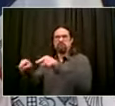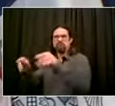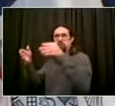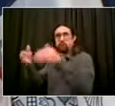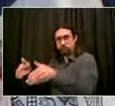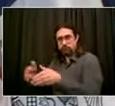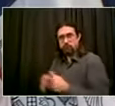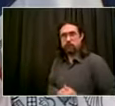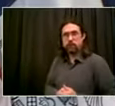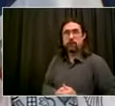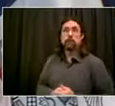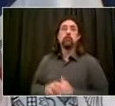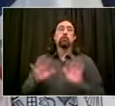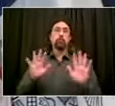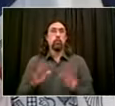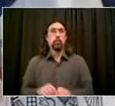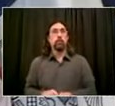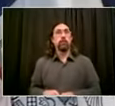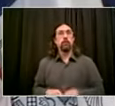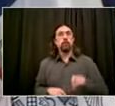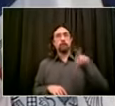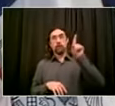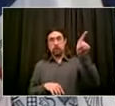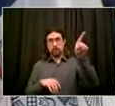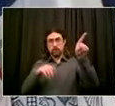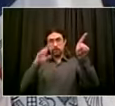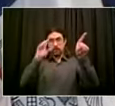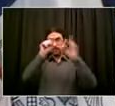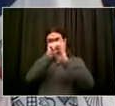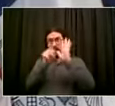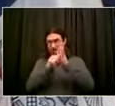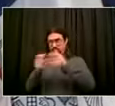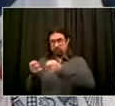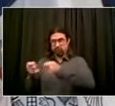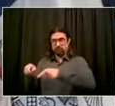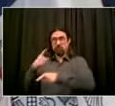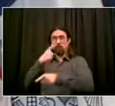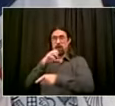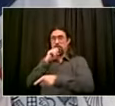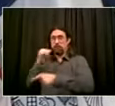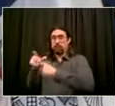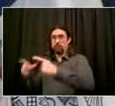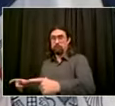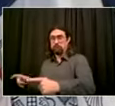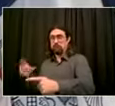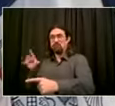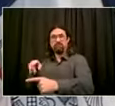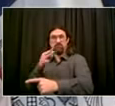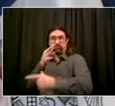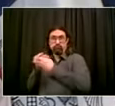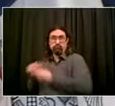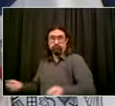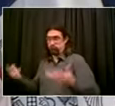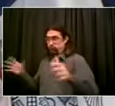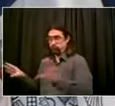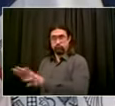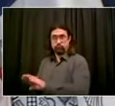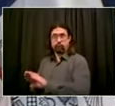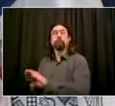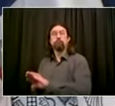topic last night at the meeting I had with community leaders, we've seen some really positive examples of